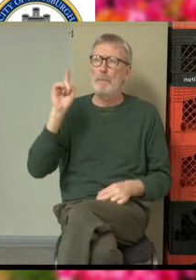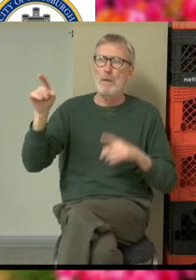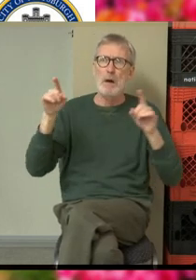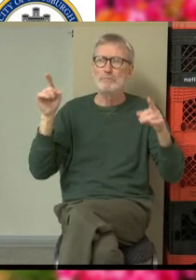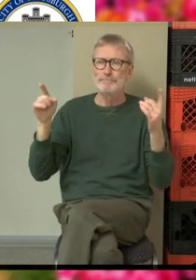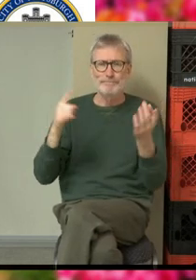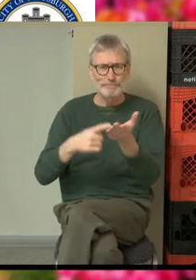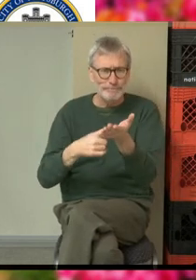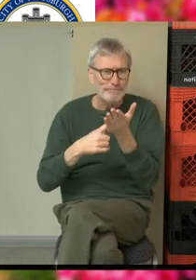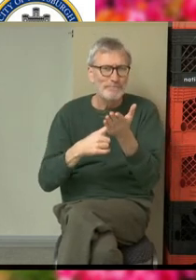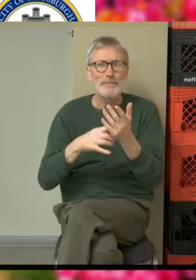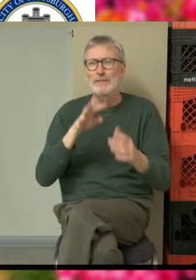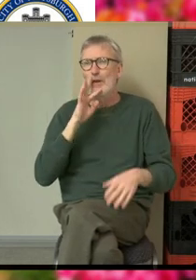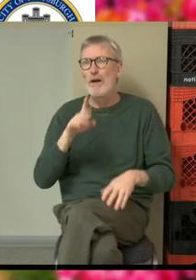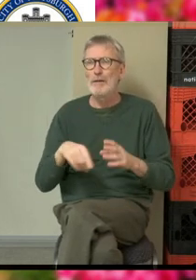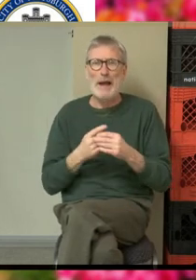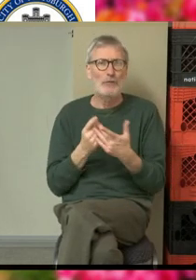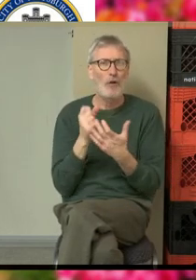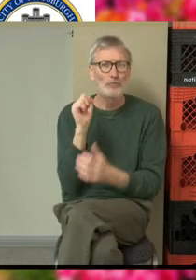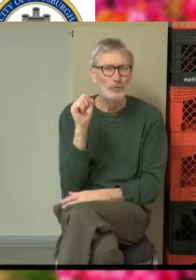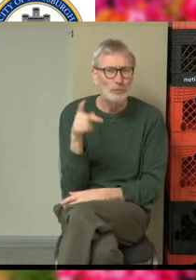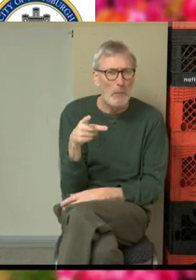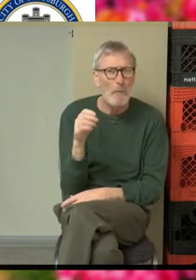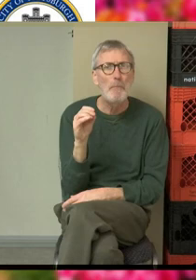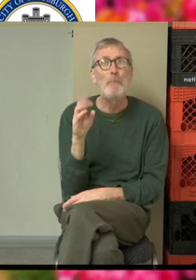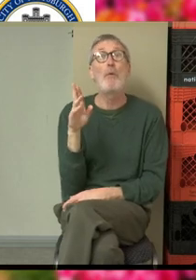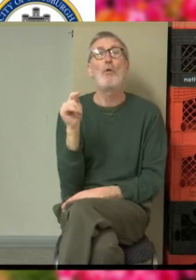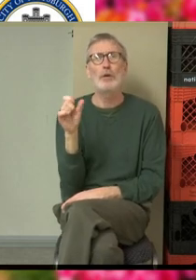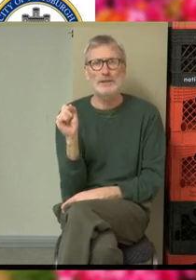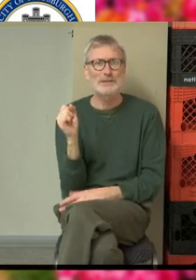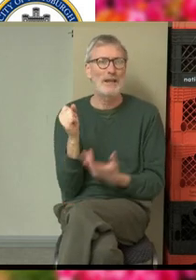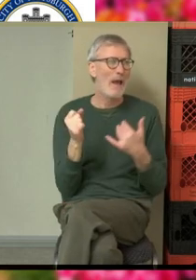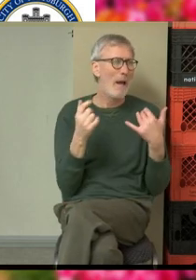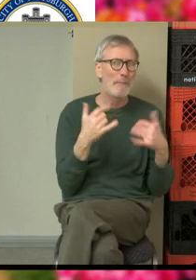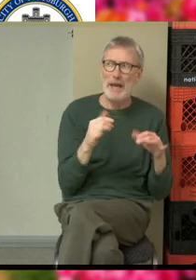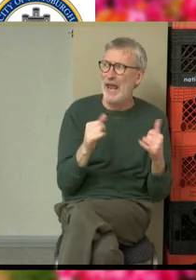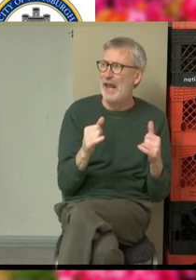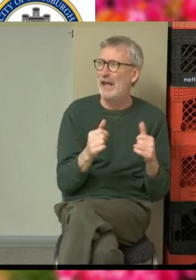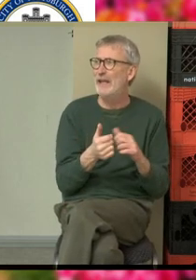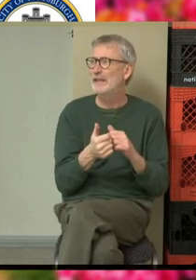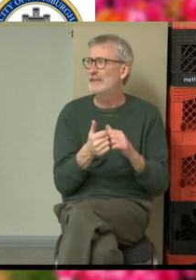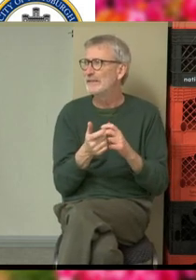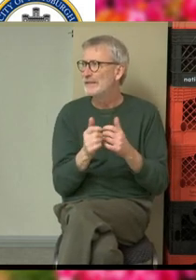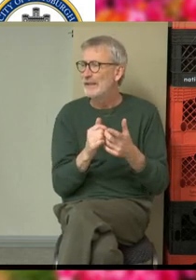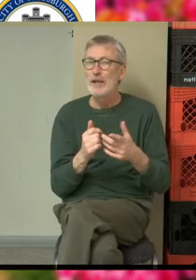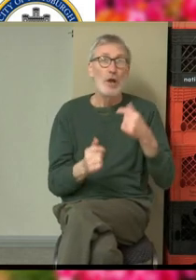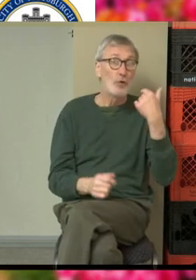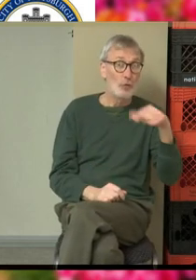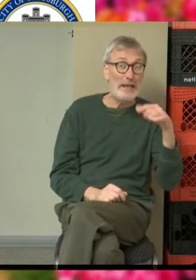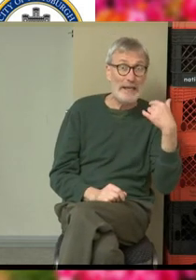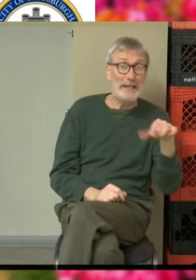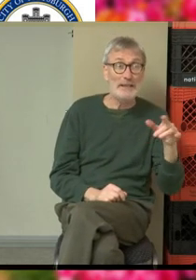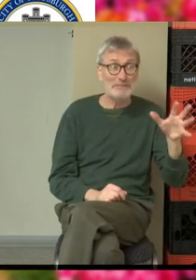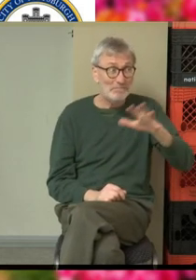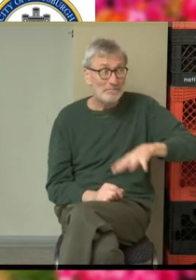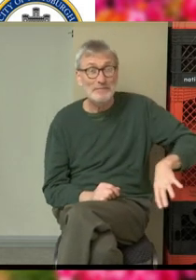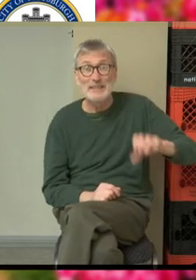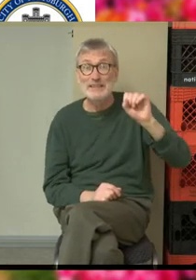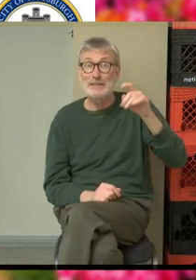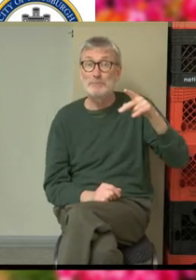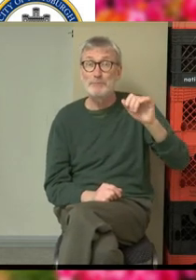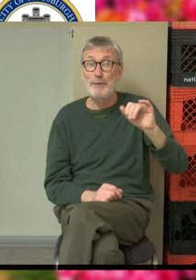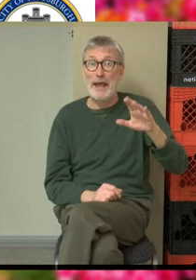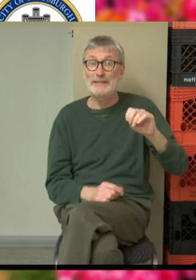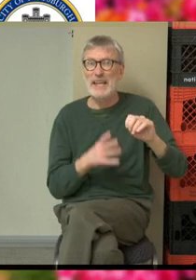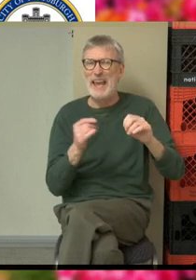to discuss recreational sports, play spaces, and green space and amenities. And so underneath